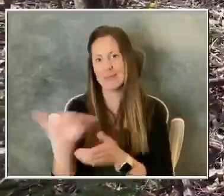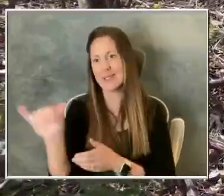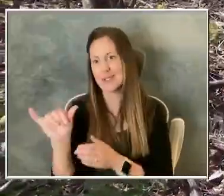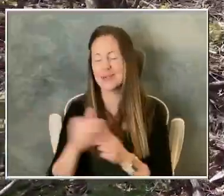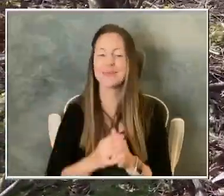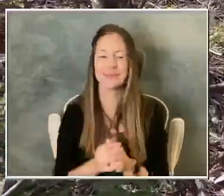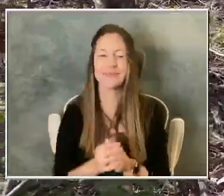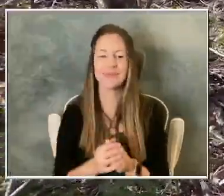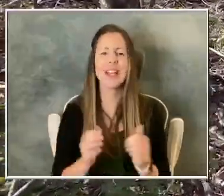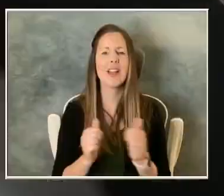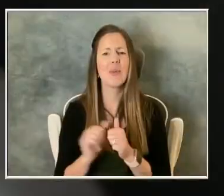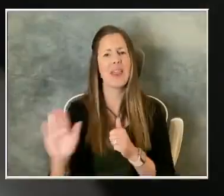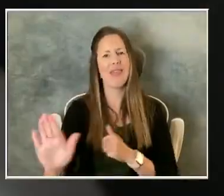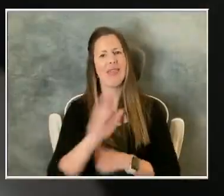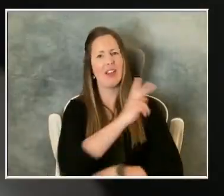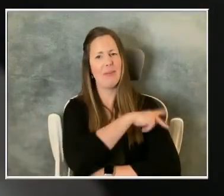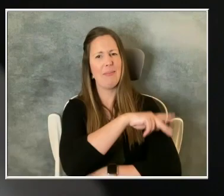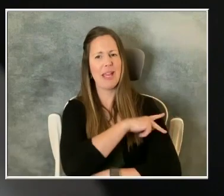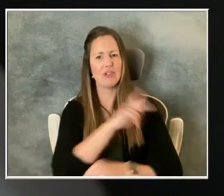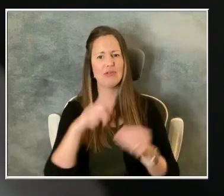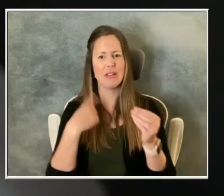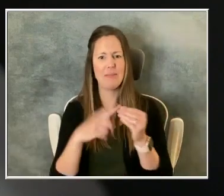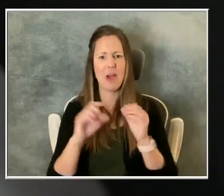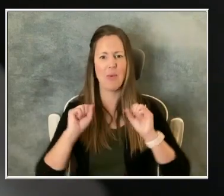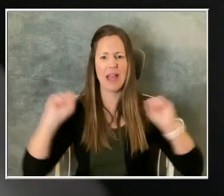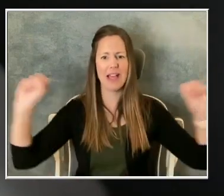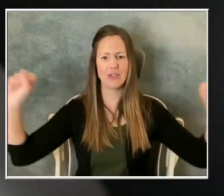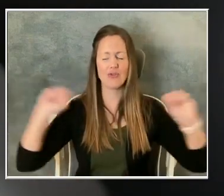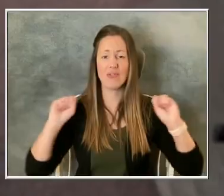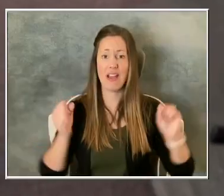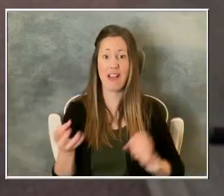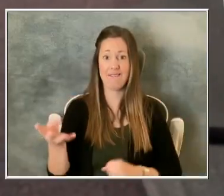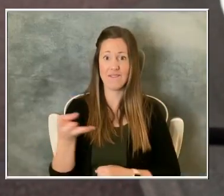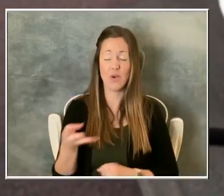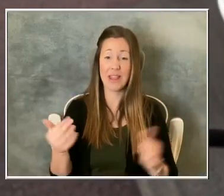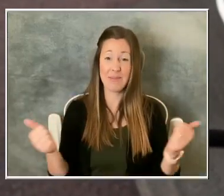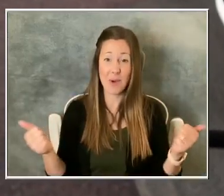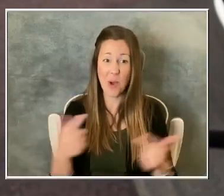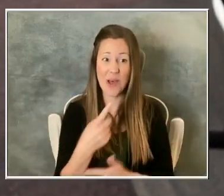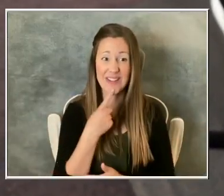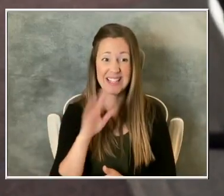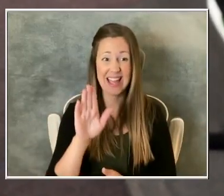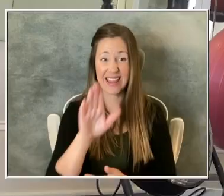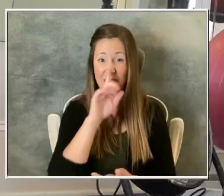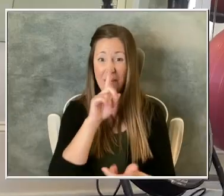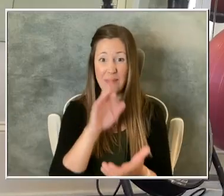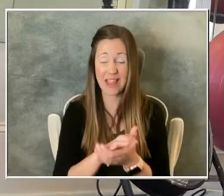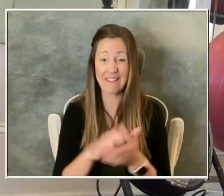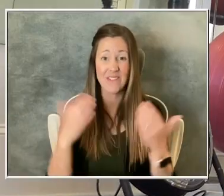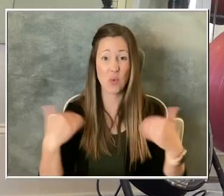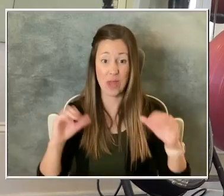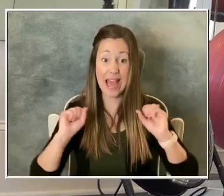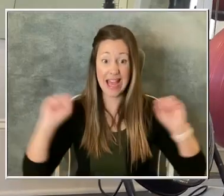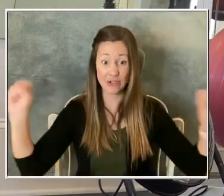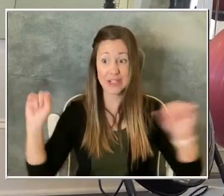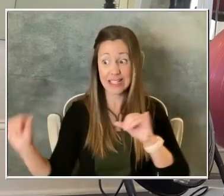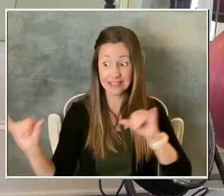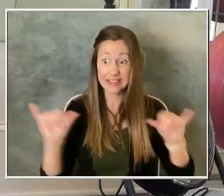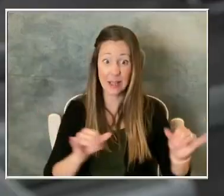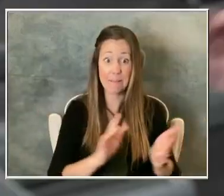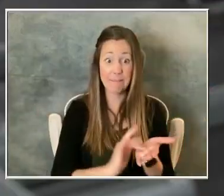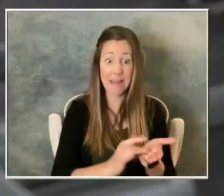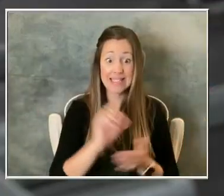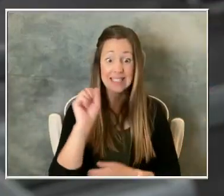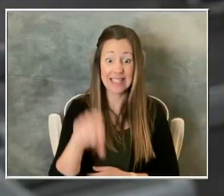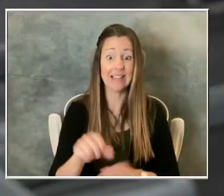about the importance of exercise, all four say their core belief that exercise is medicine makes it a no-brainer.